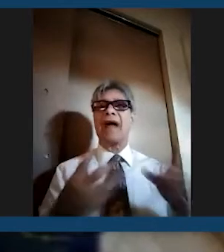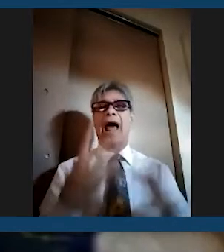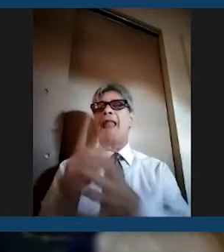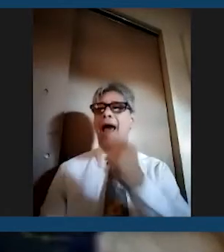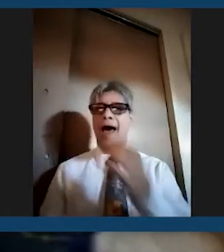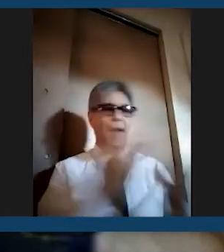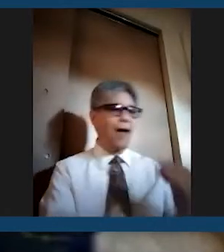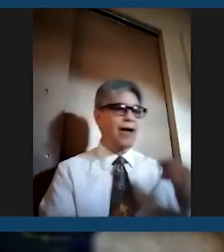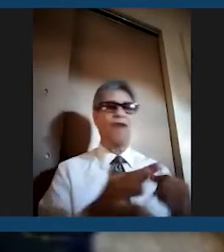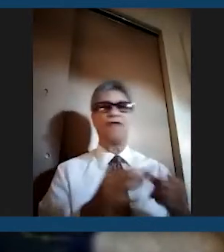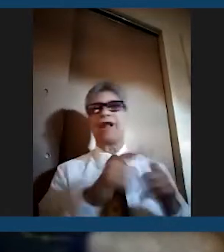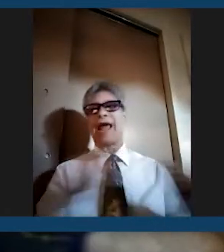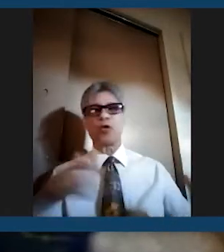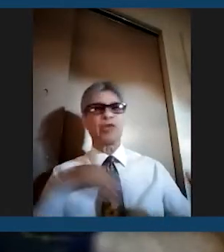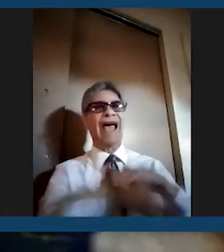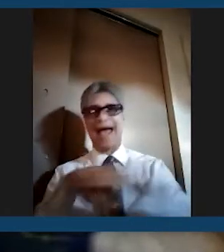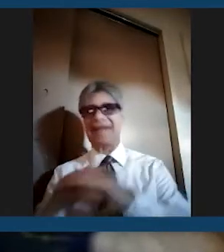that creates a barrier.